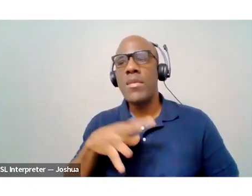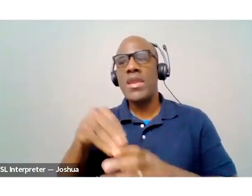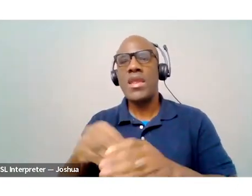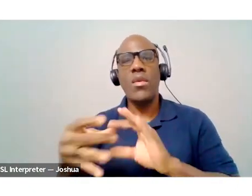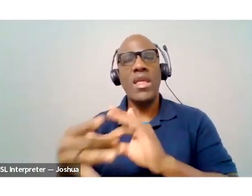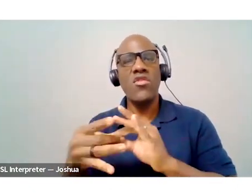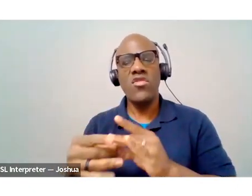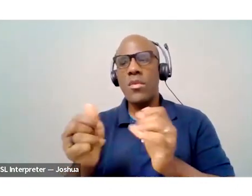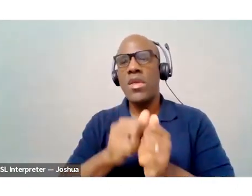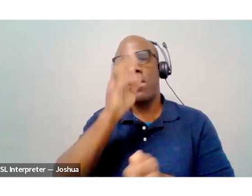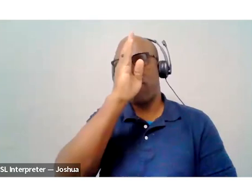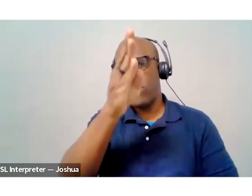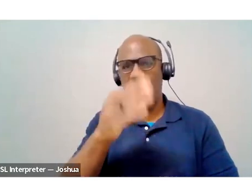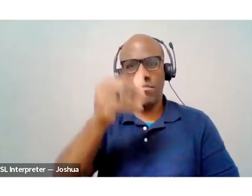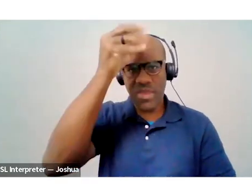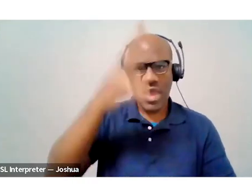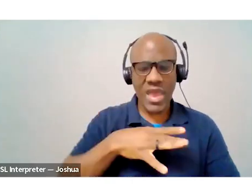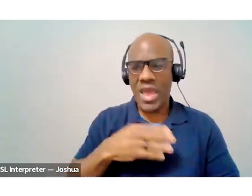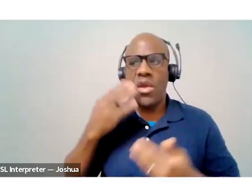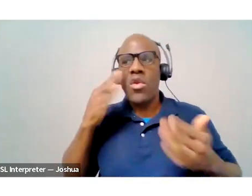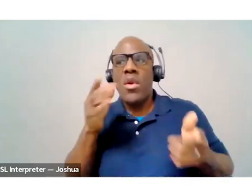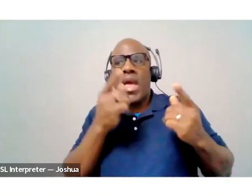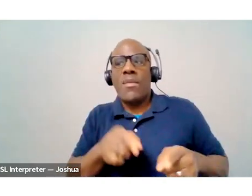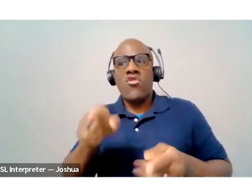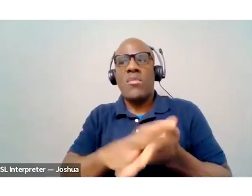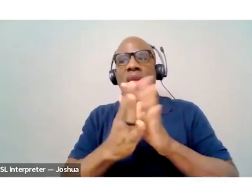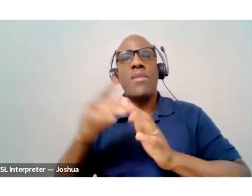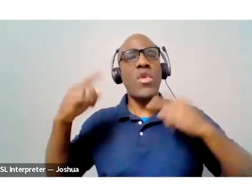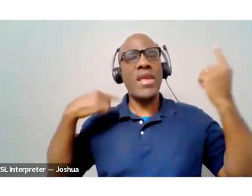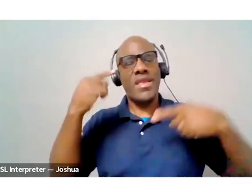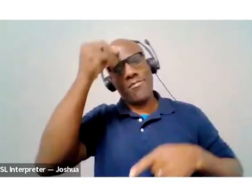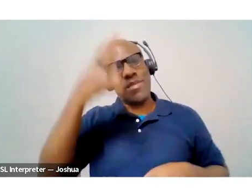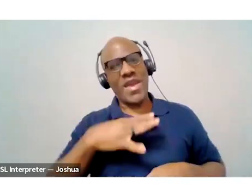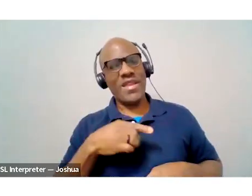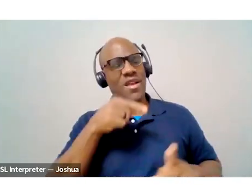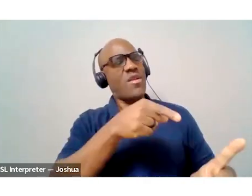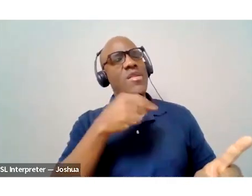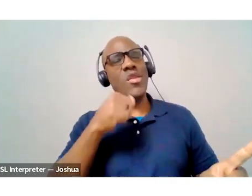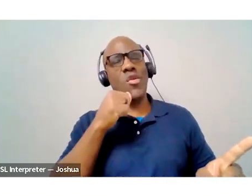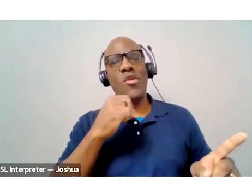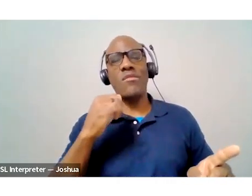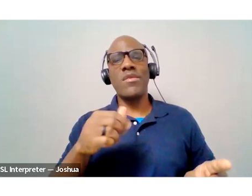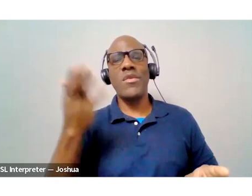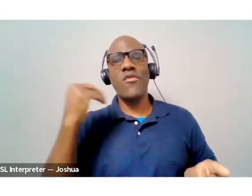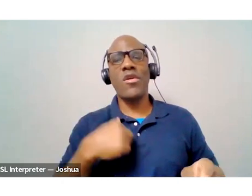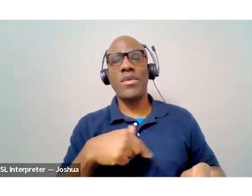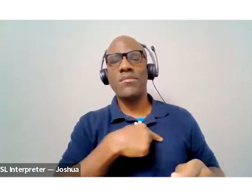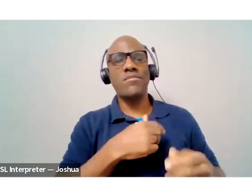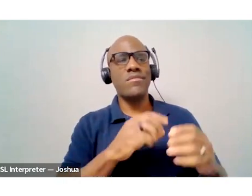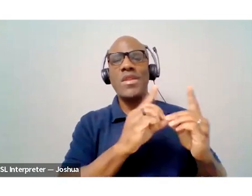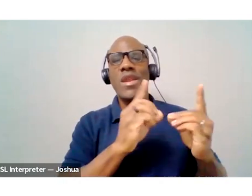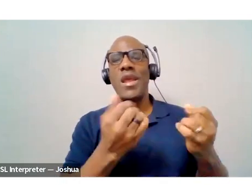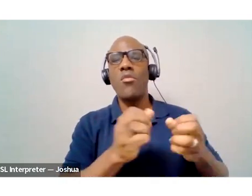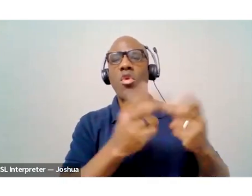I don't know what happened, she went crazy. And crazy is just a way to automatically end any conversation or